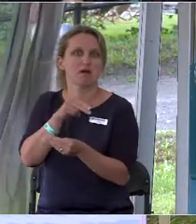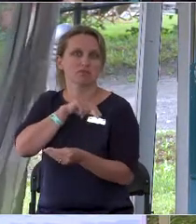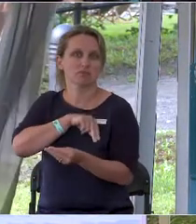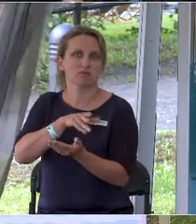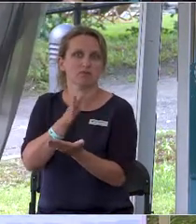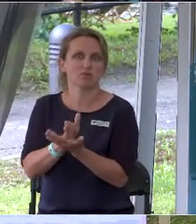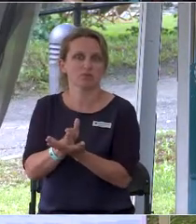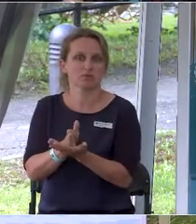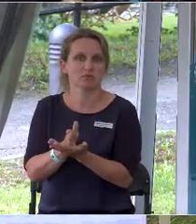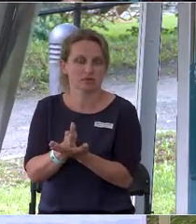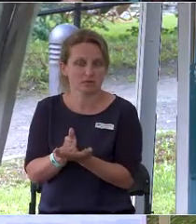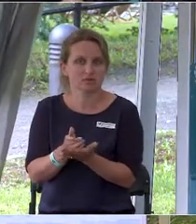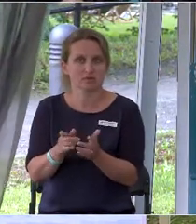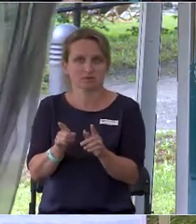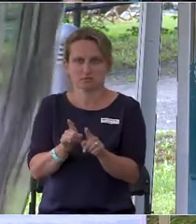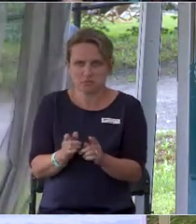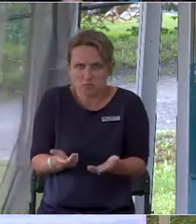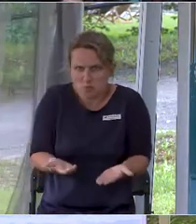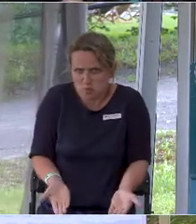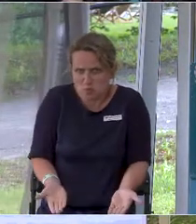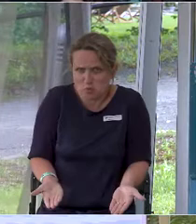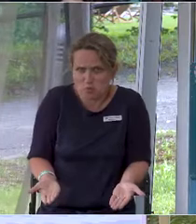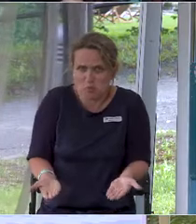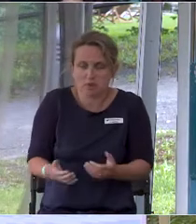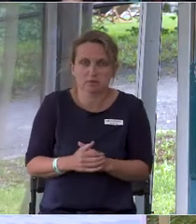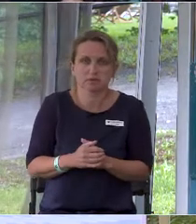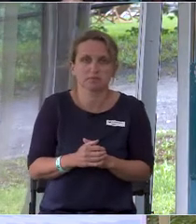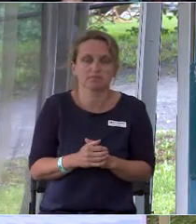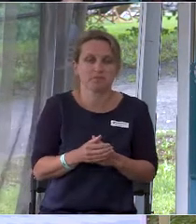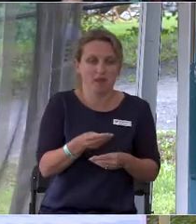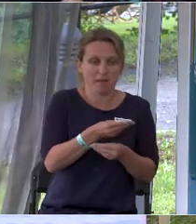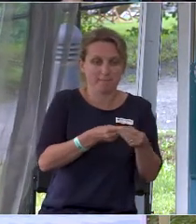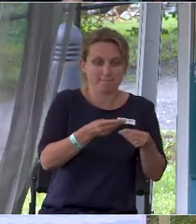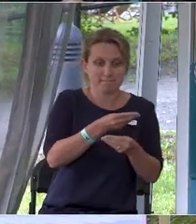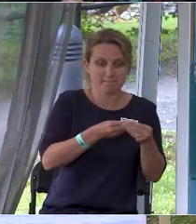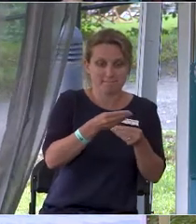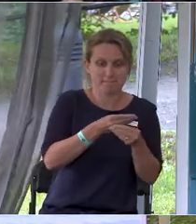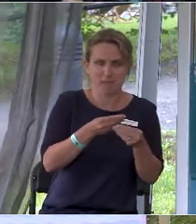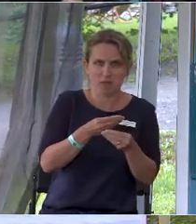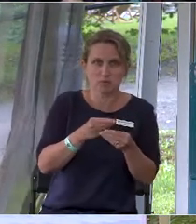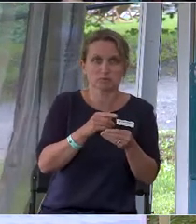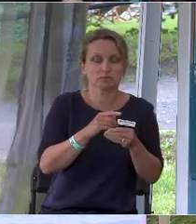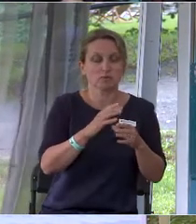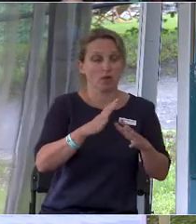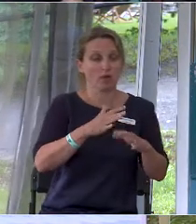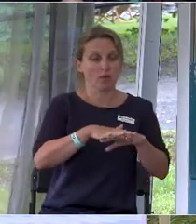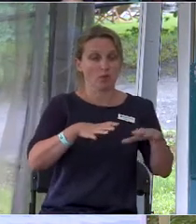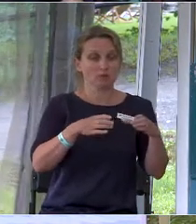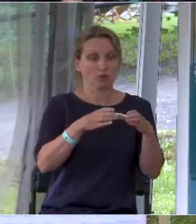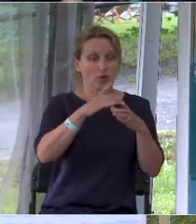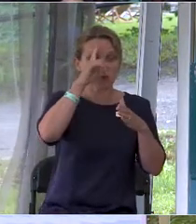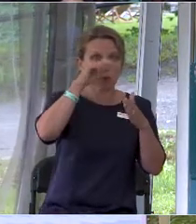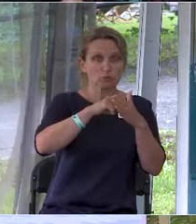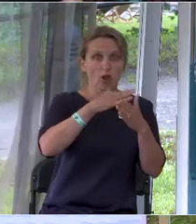It benefits in the way that your work will never be in the society very high levels of trust or social trust. You will need less